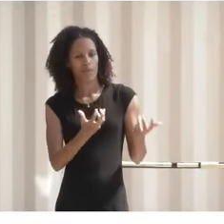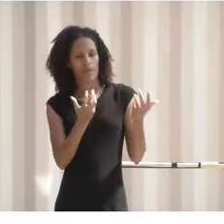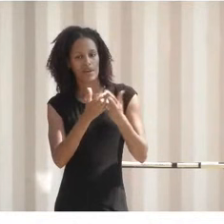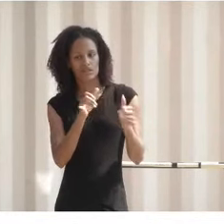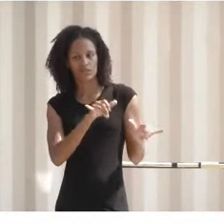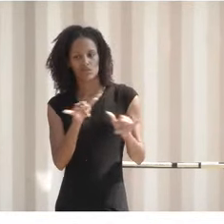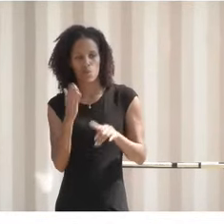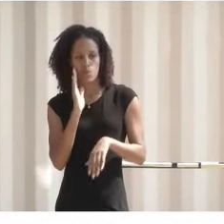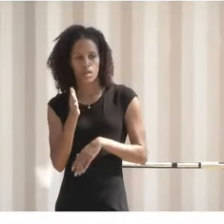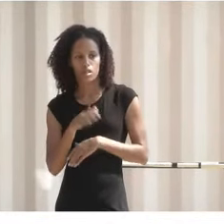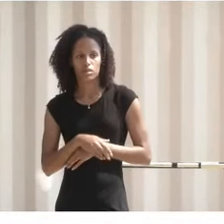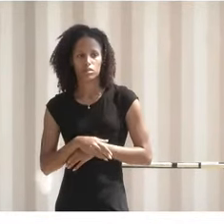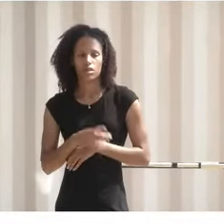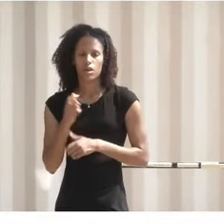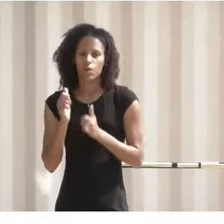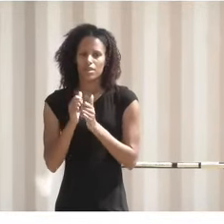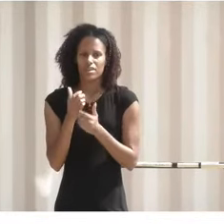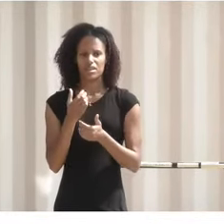culture.